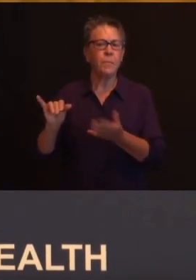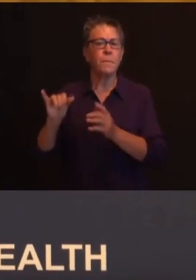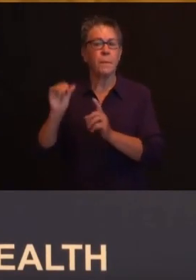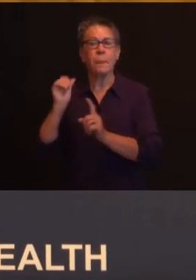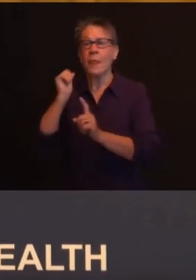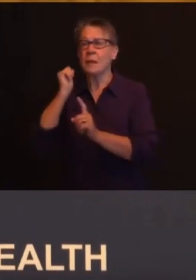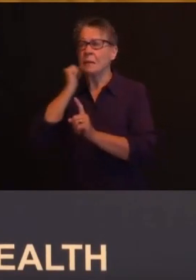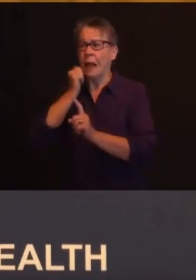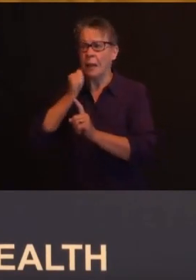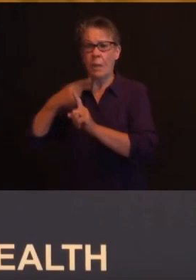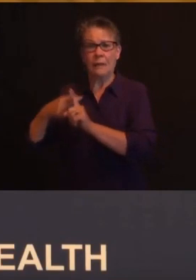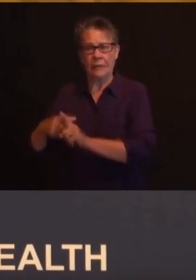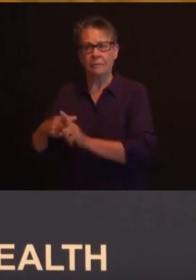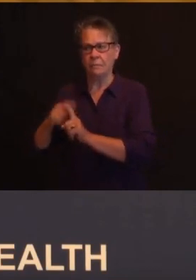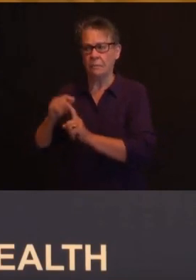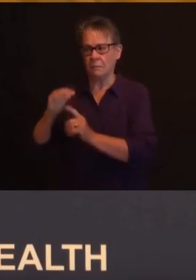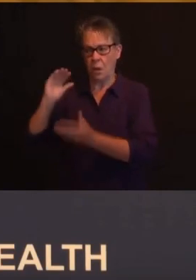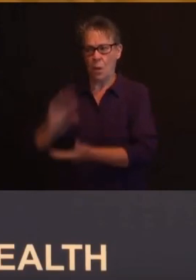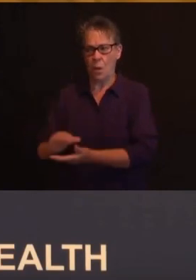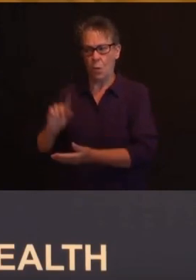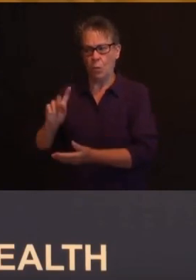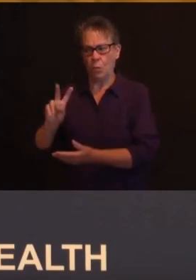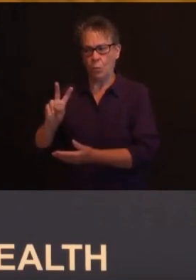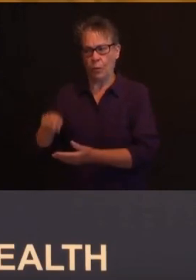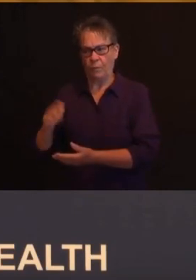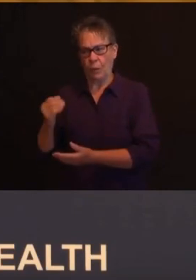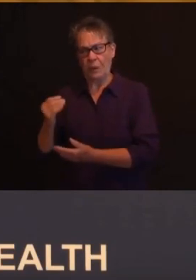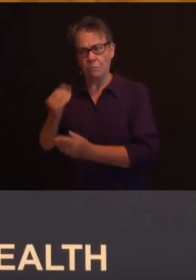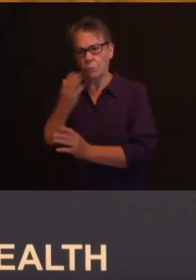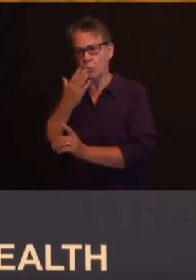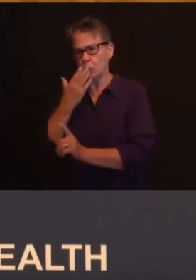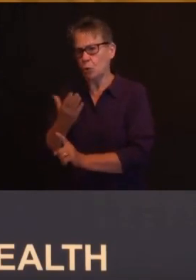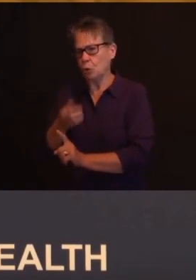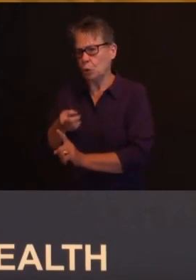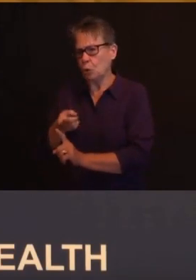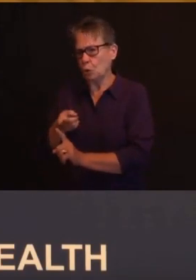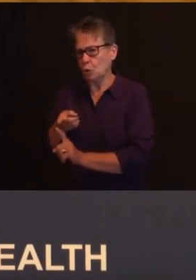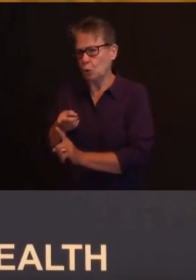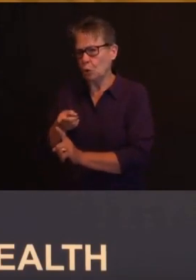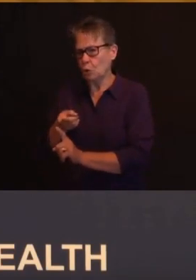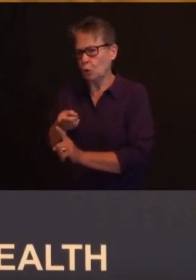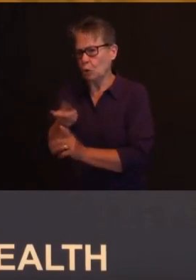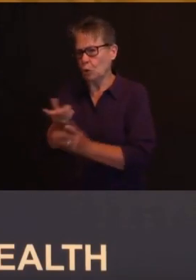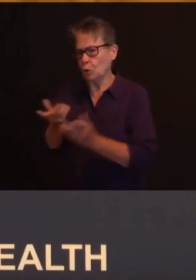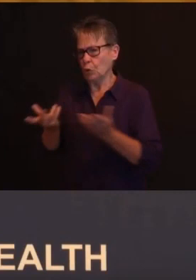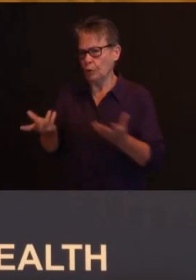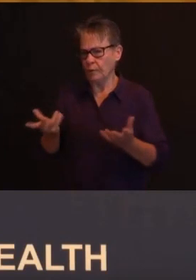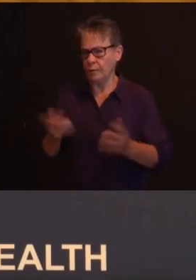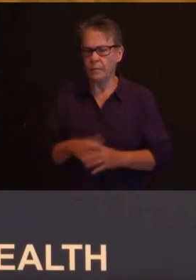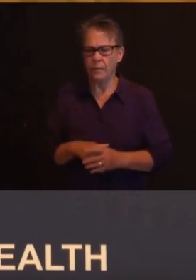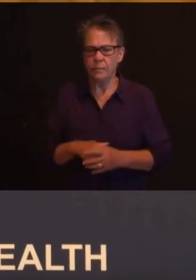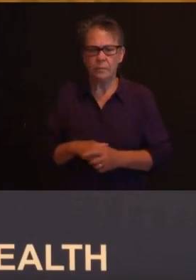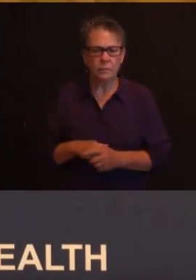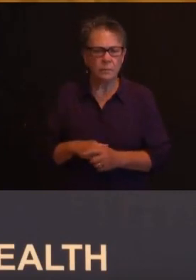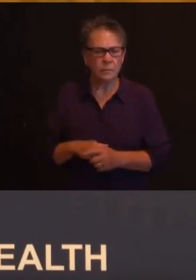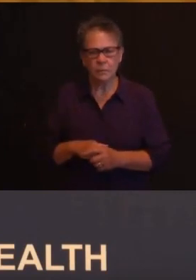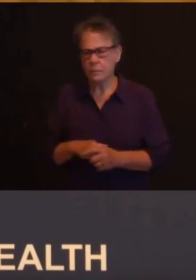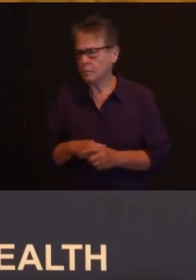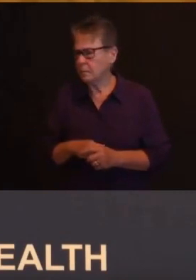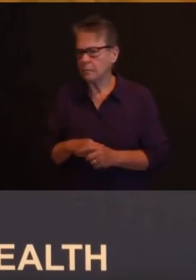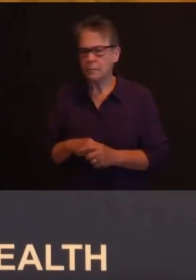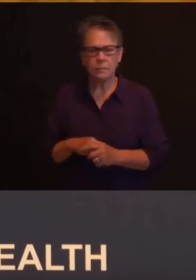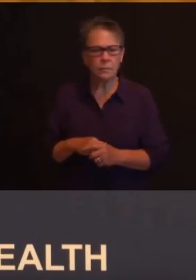But I think there's then this icing that's we weren't necessarily anticipating, and that's the explosions of this virus elsewhere in the country. Tina, does